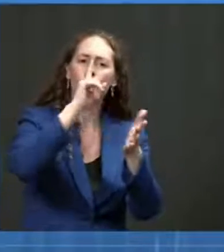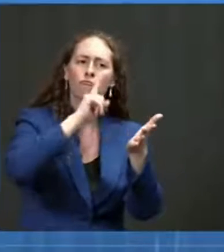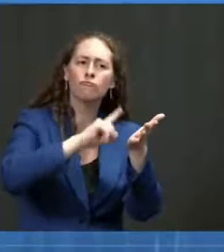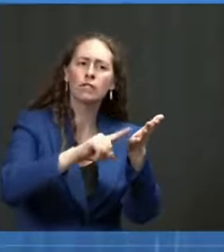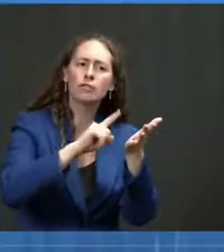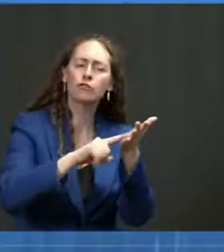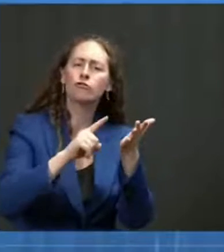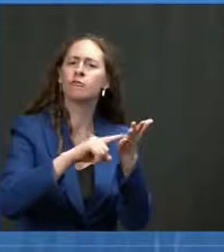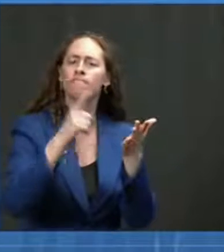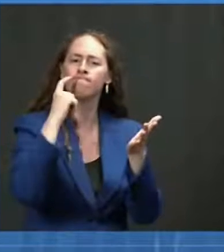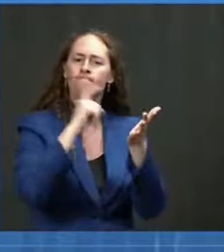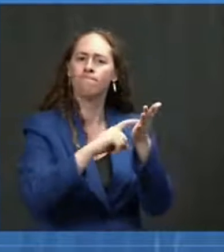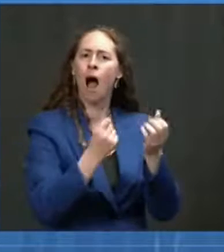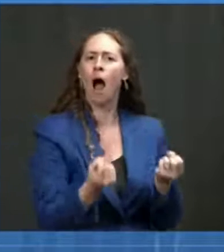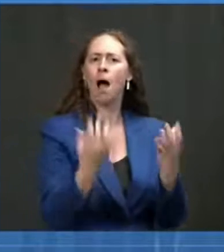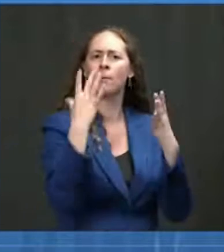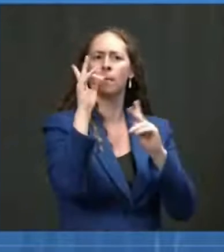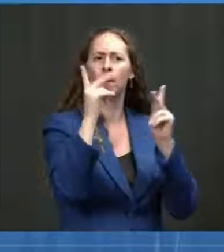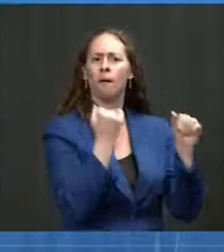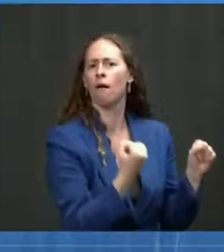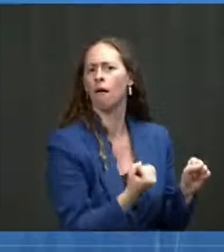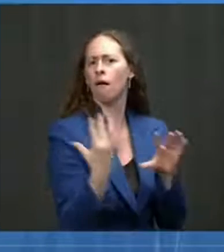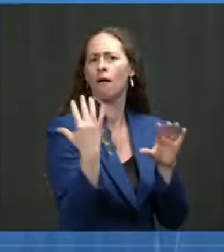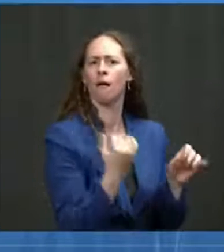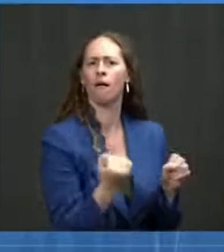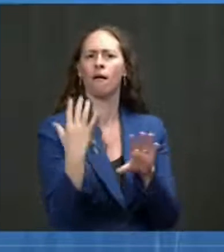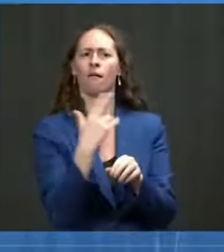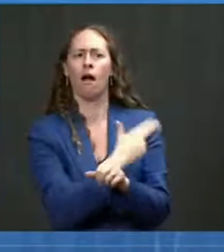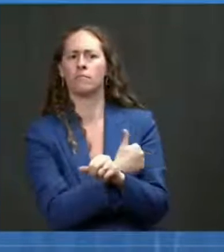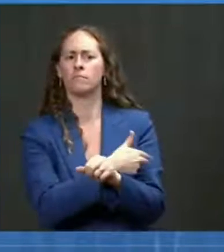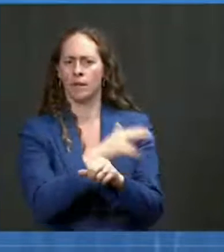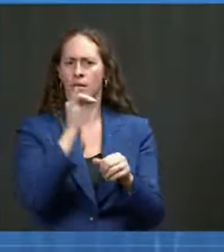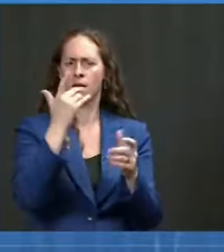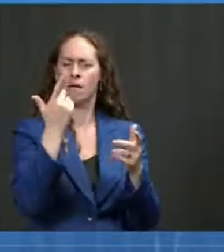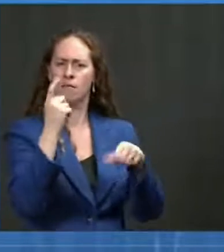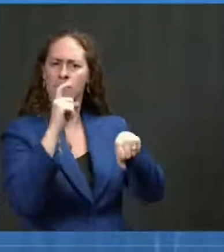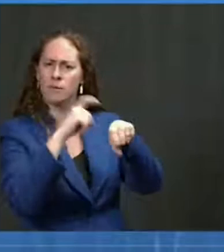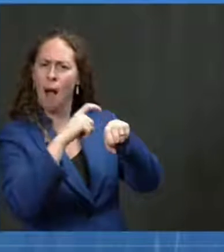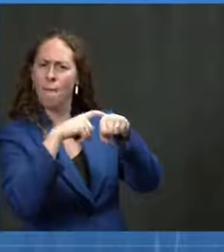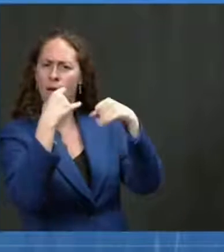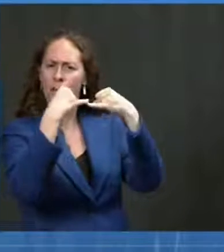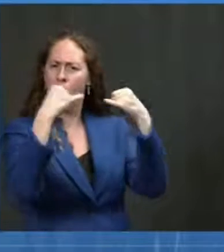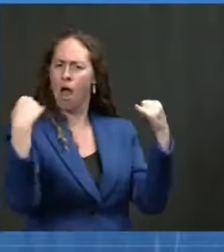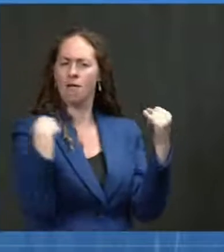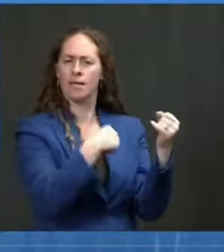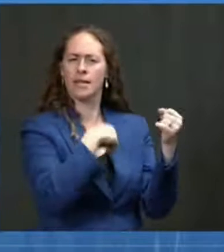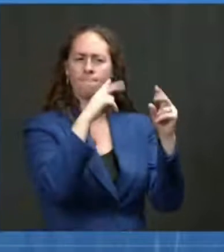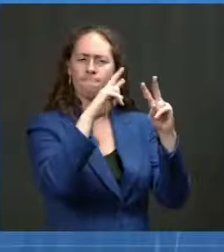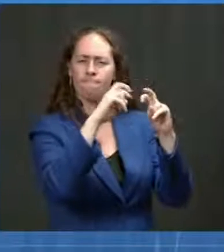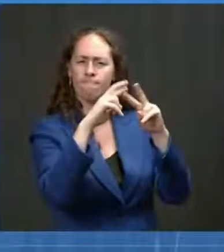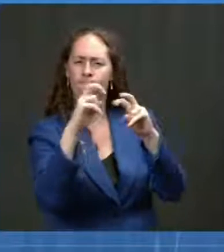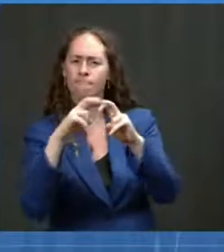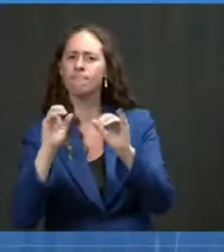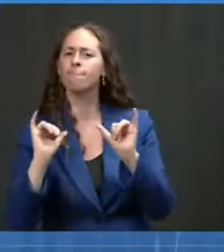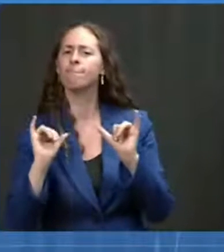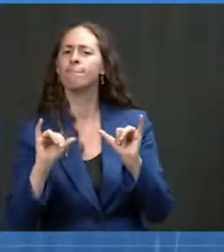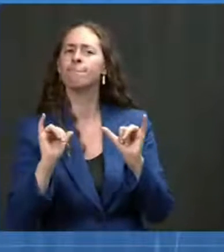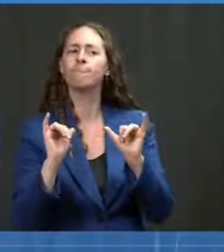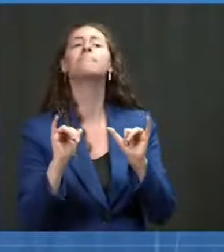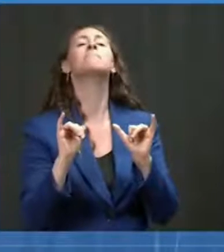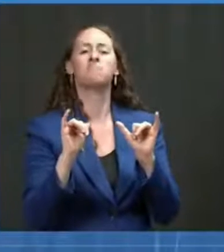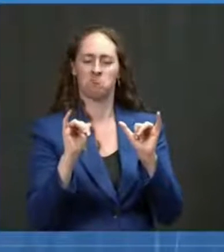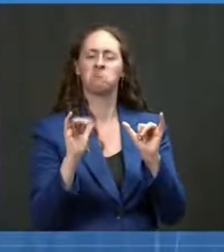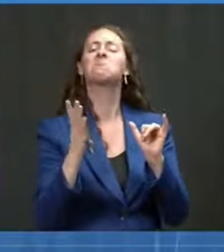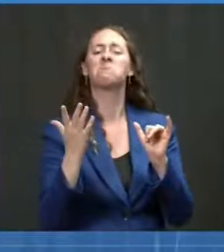vaccination, between 13 and 24 weeks, and found that vaccine effectiveness against hospitalization remained high. However, in